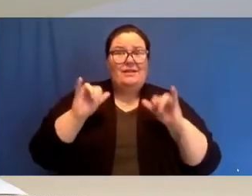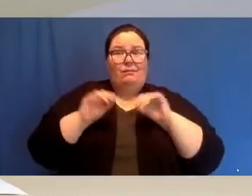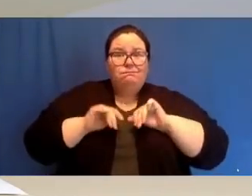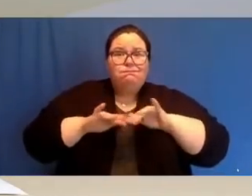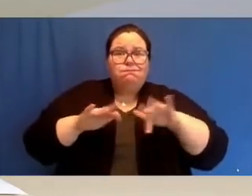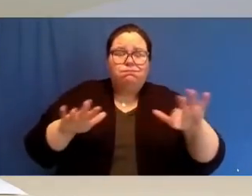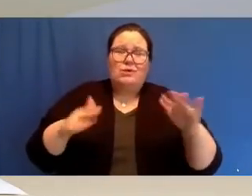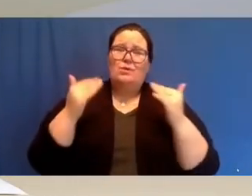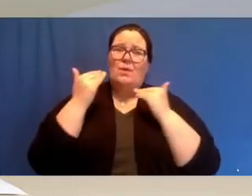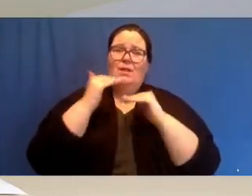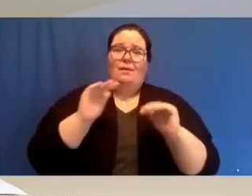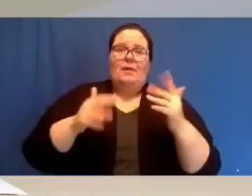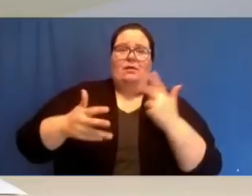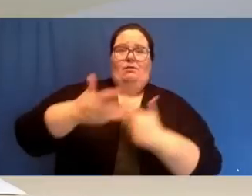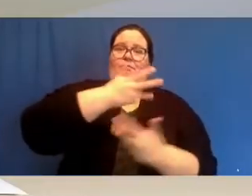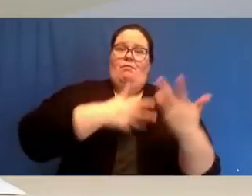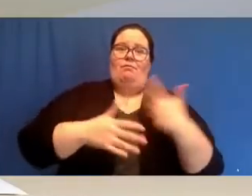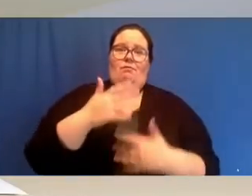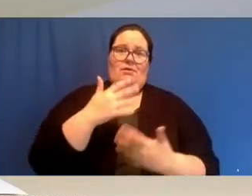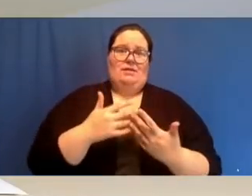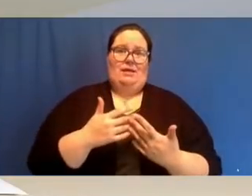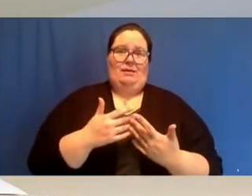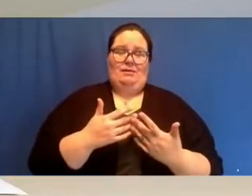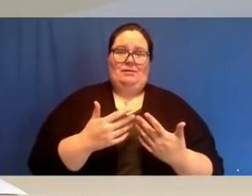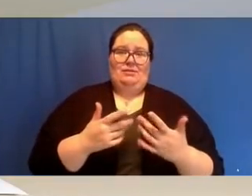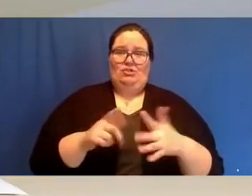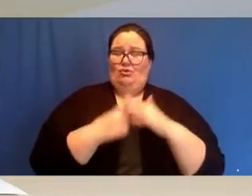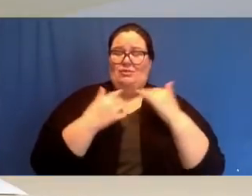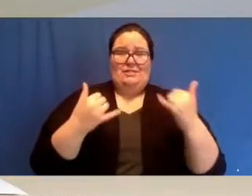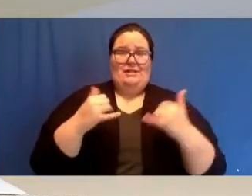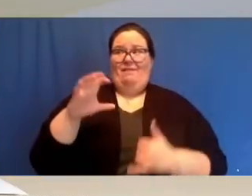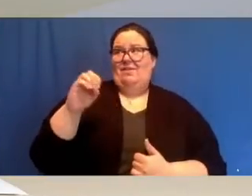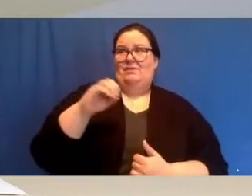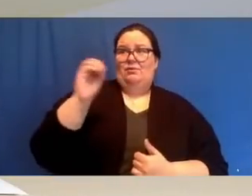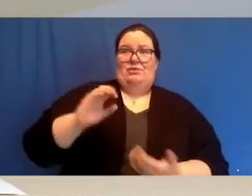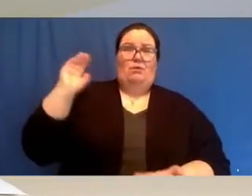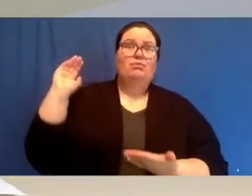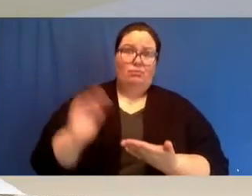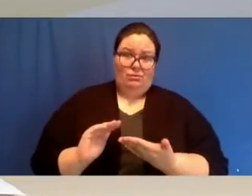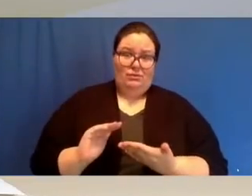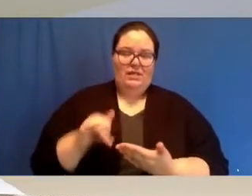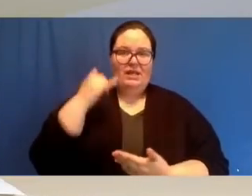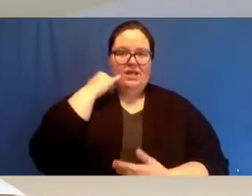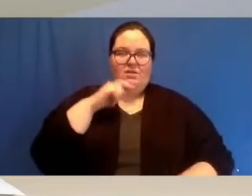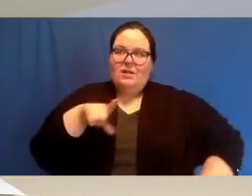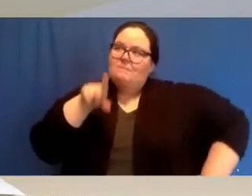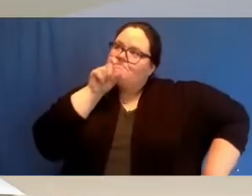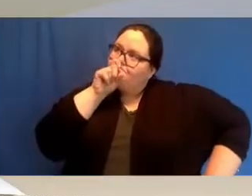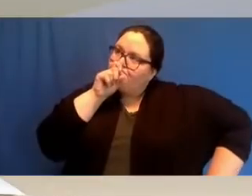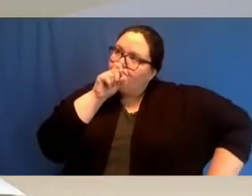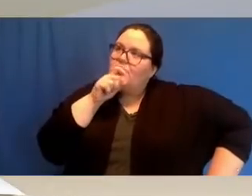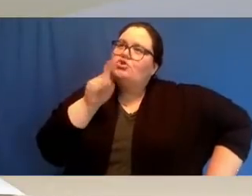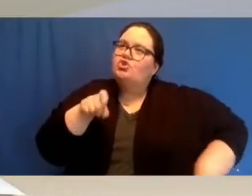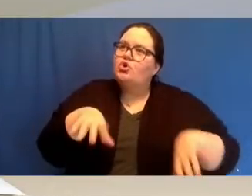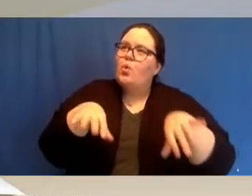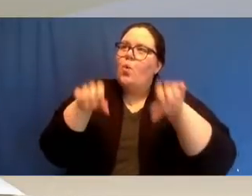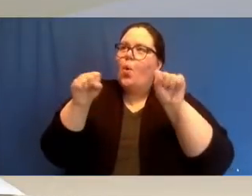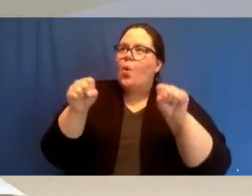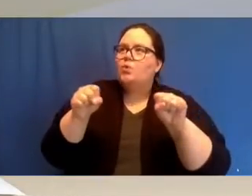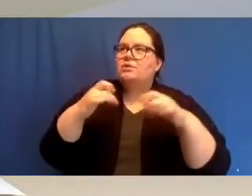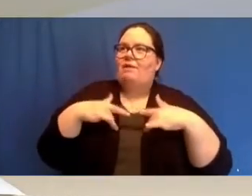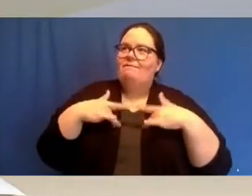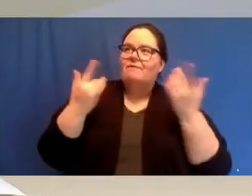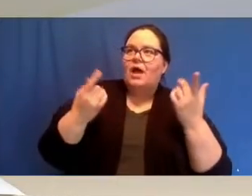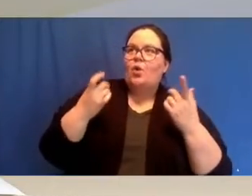limit their contacts by at least 50% starting today. If you are questioning if you should host or attend an event